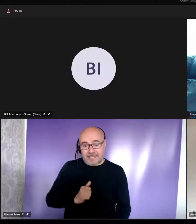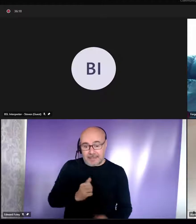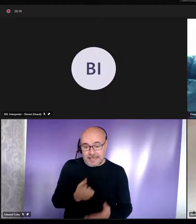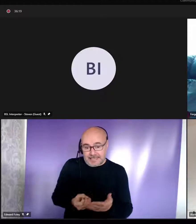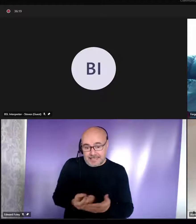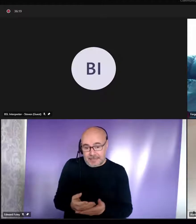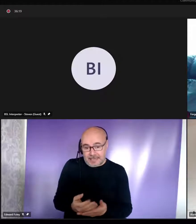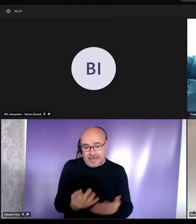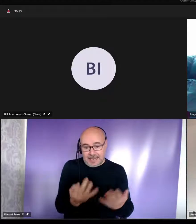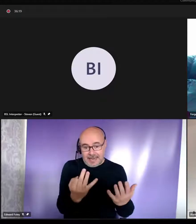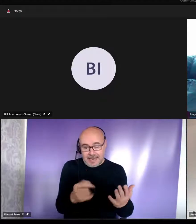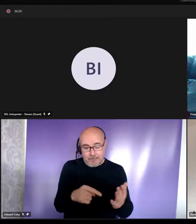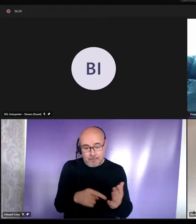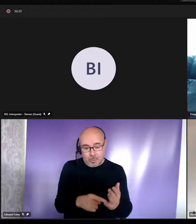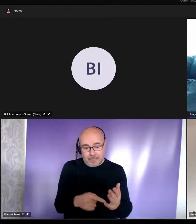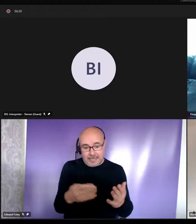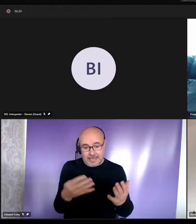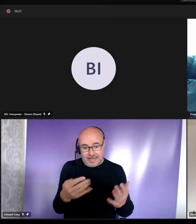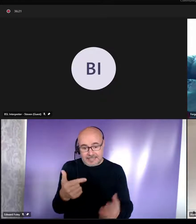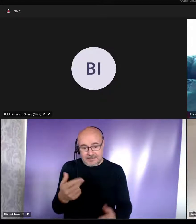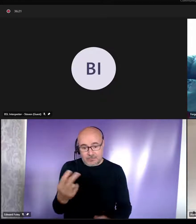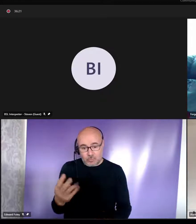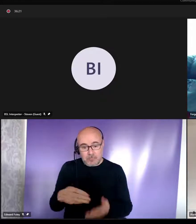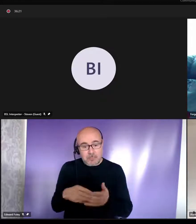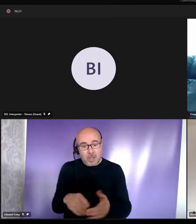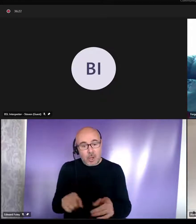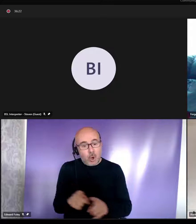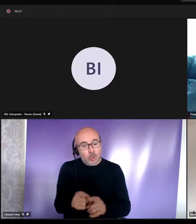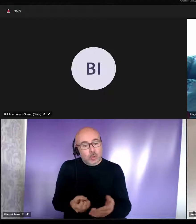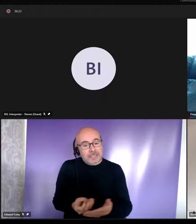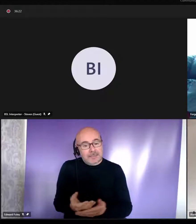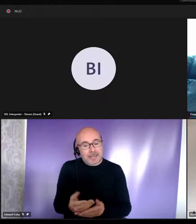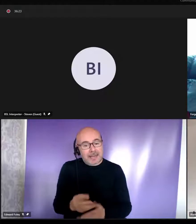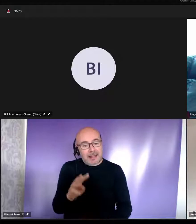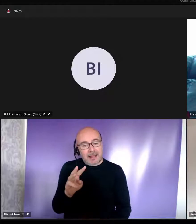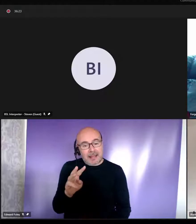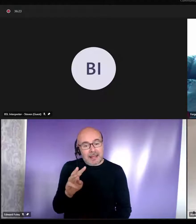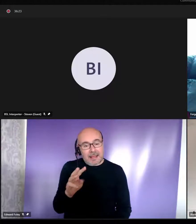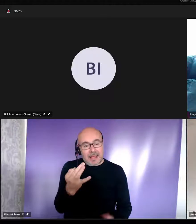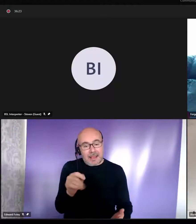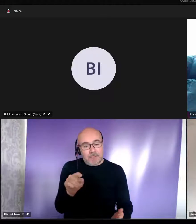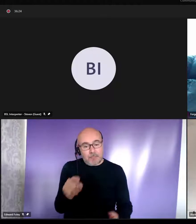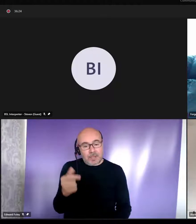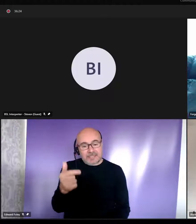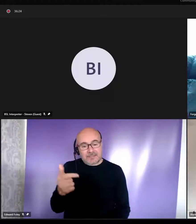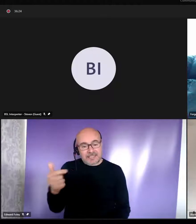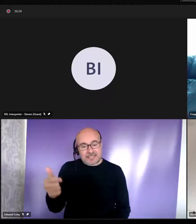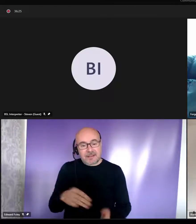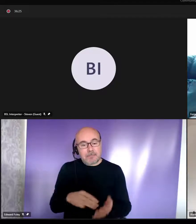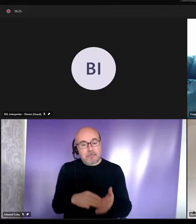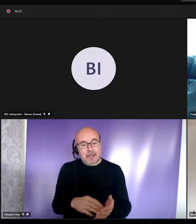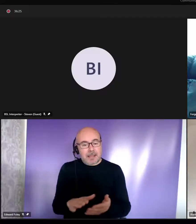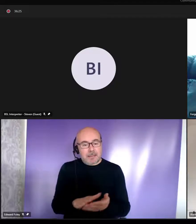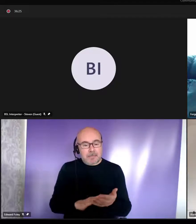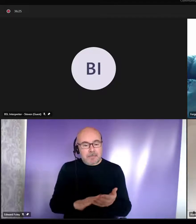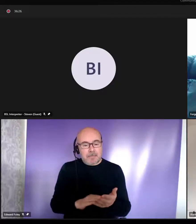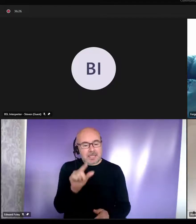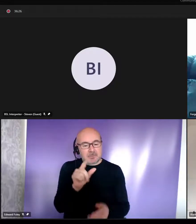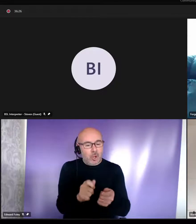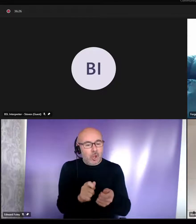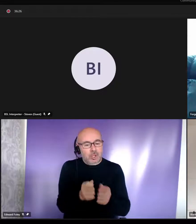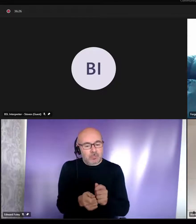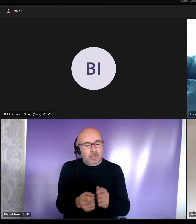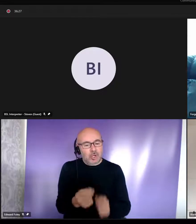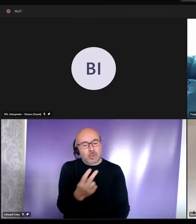8.972 million. We also had spend to the 13th of August of 8.770 million, so we had a very minor variance of 22,000